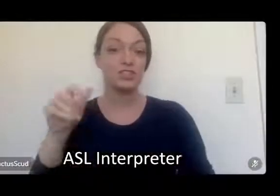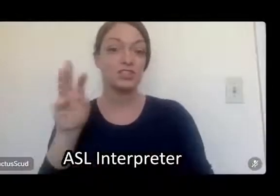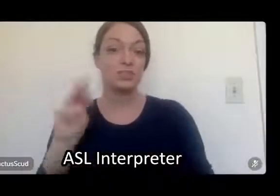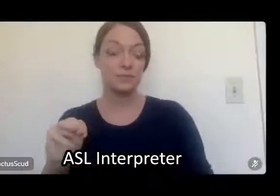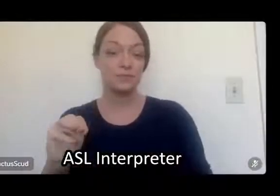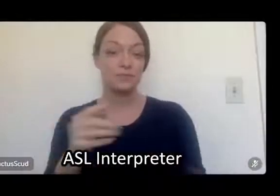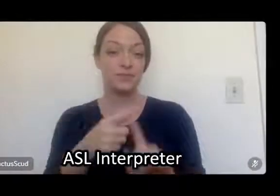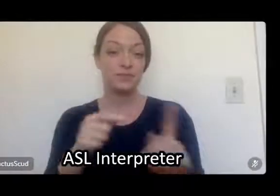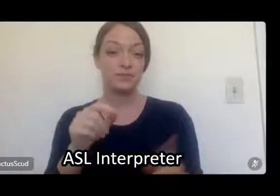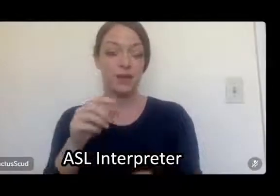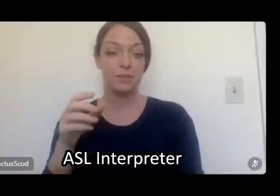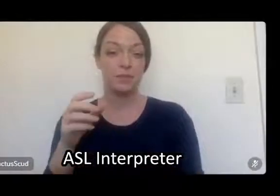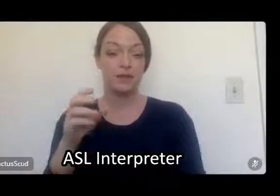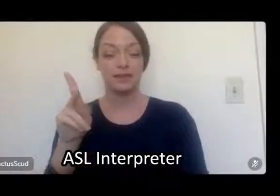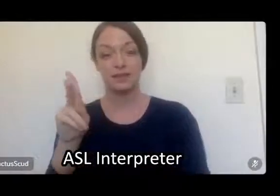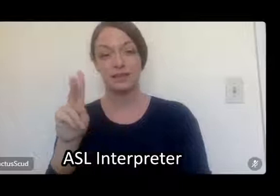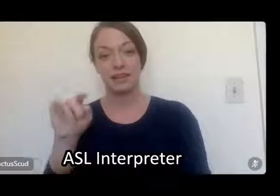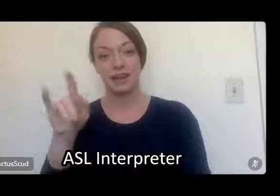the Braille,